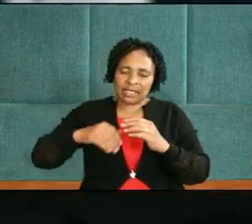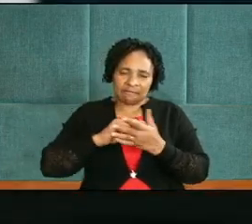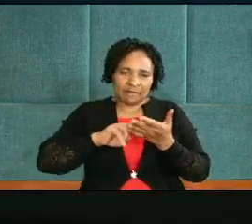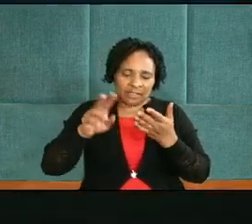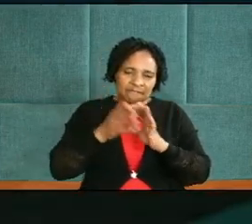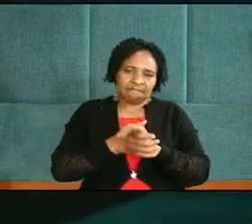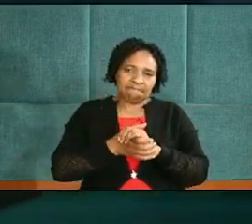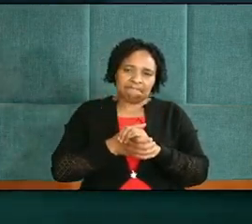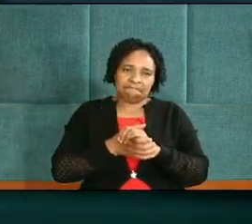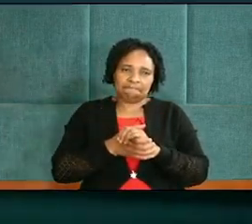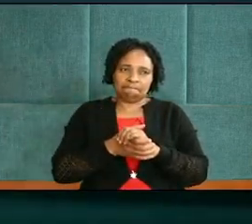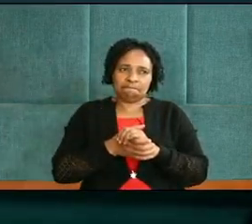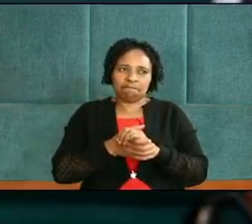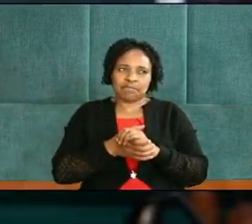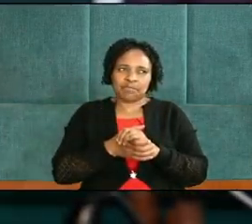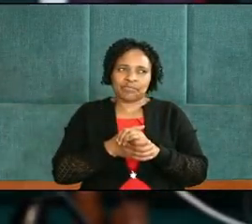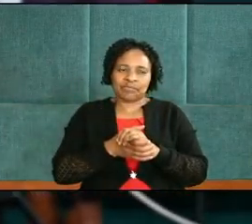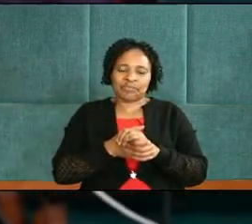text.